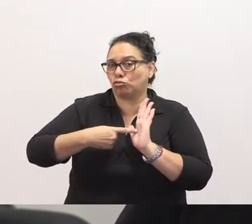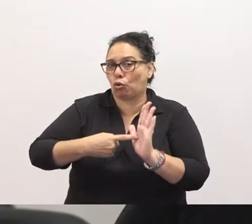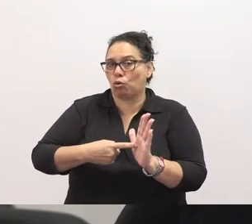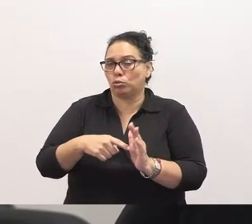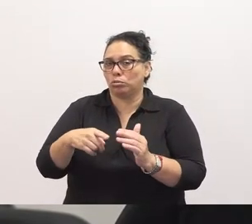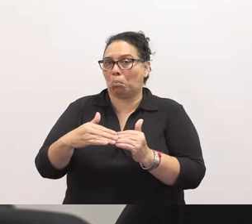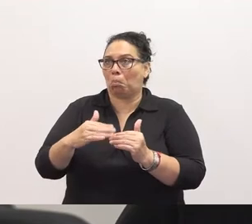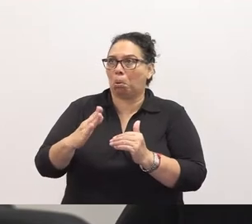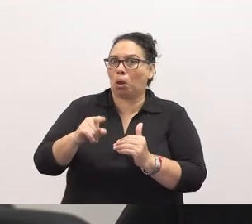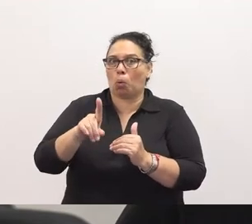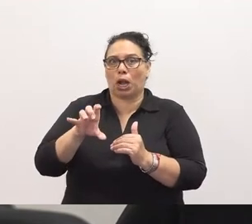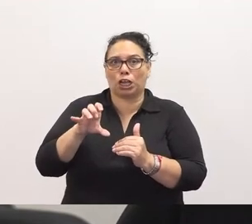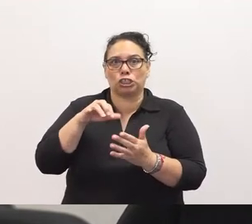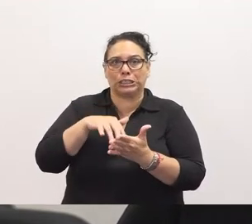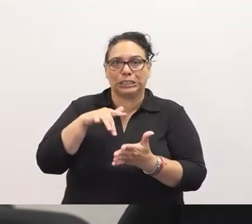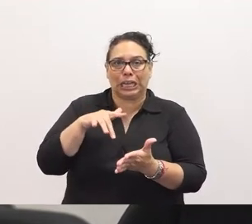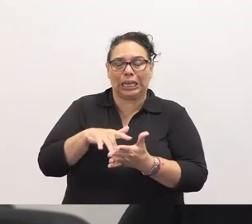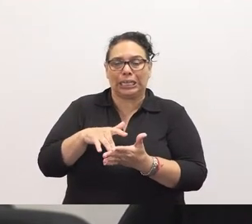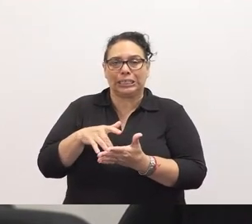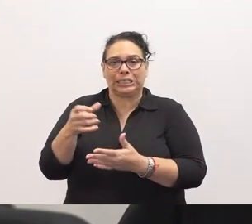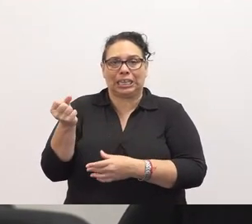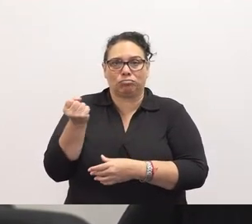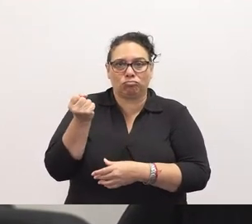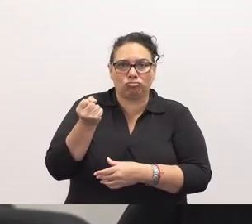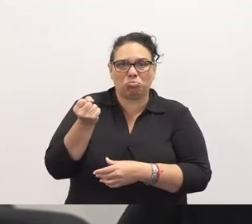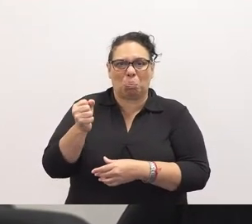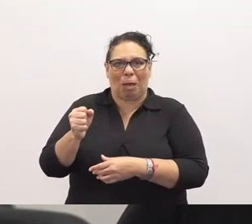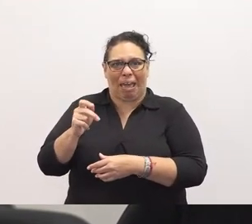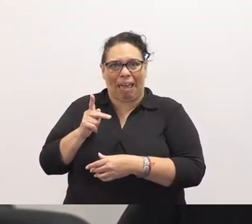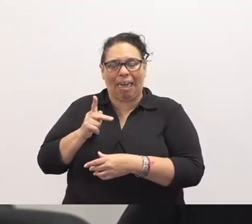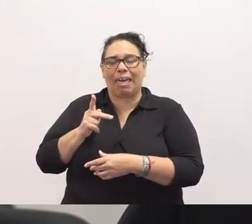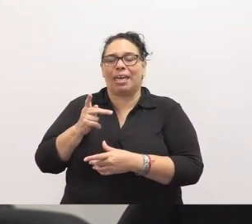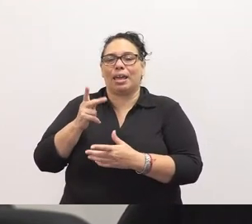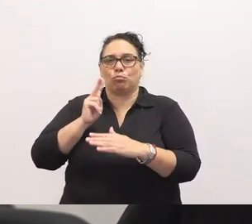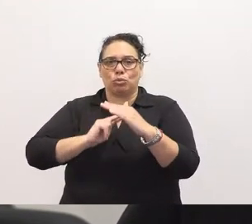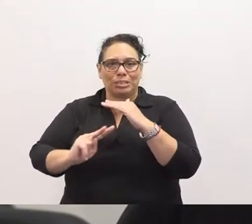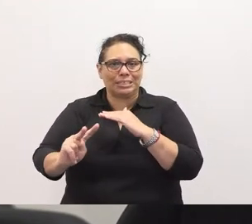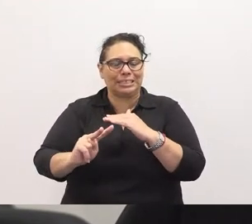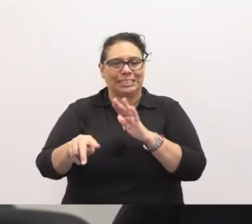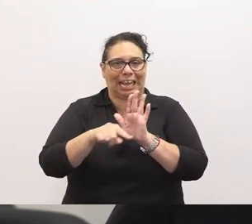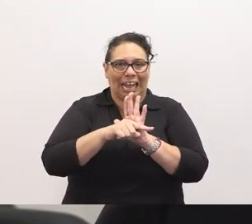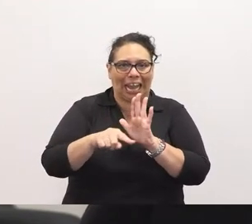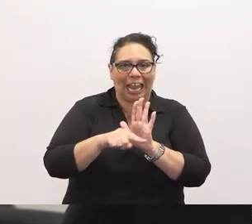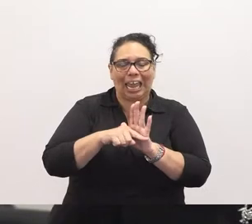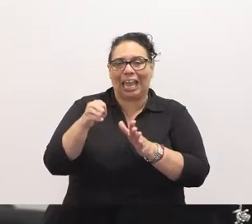in the last century show that grade retention predicts many negative student outcomes.